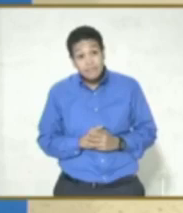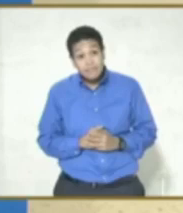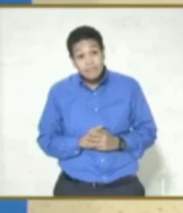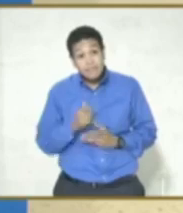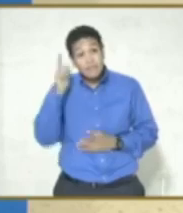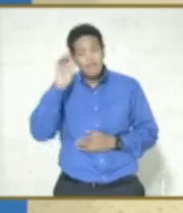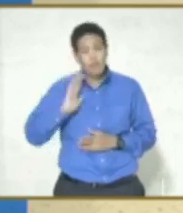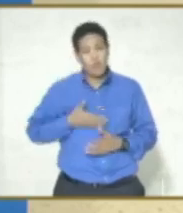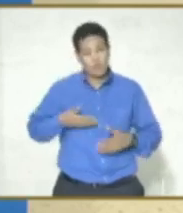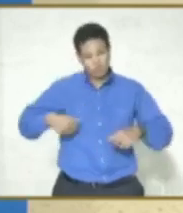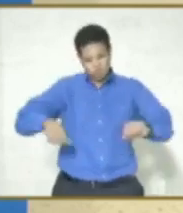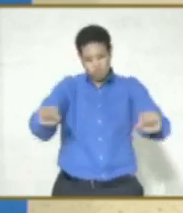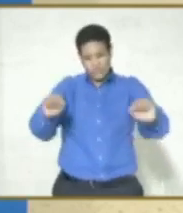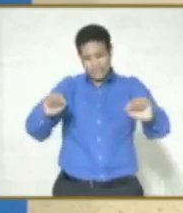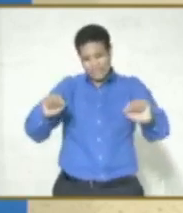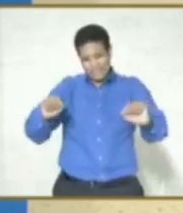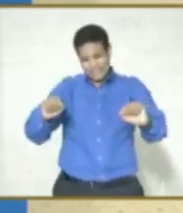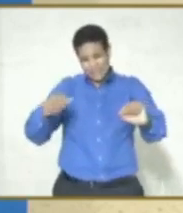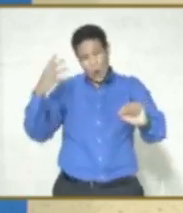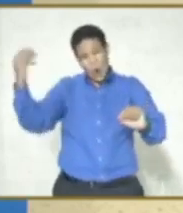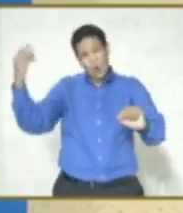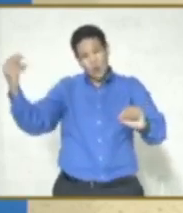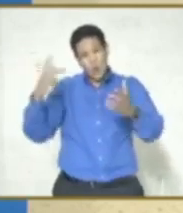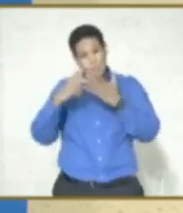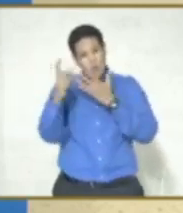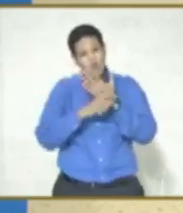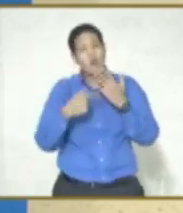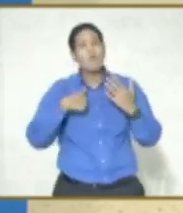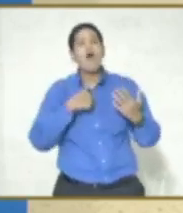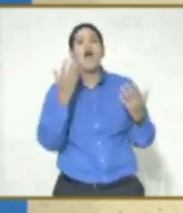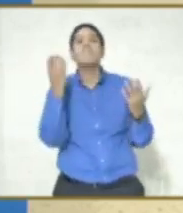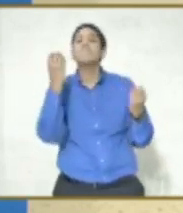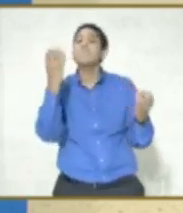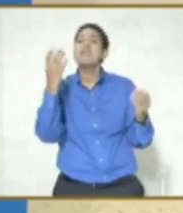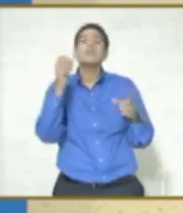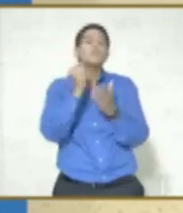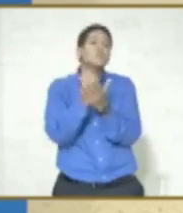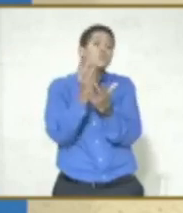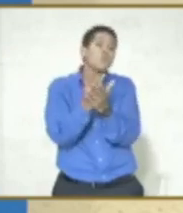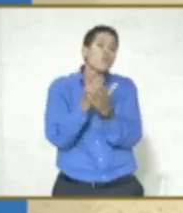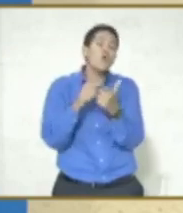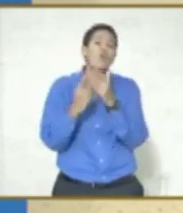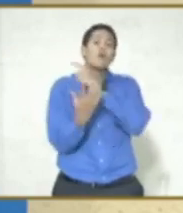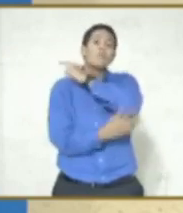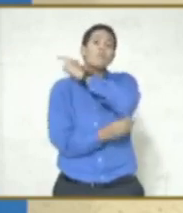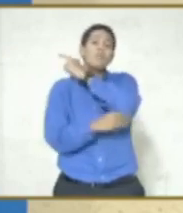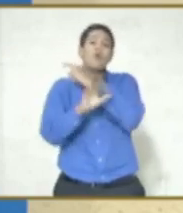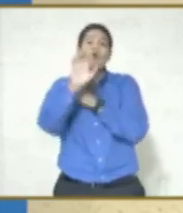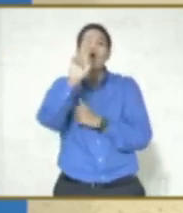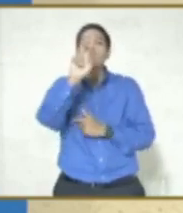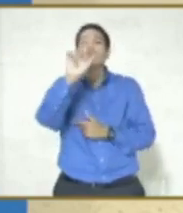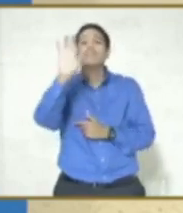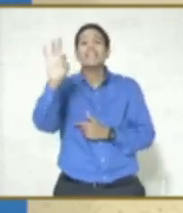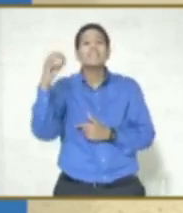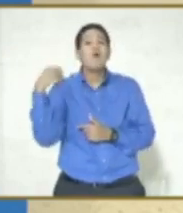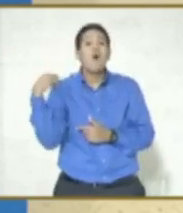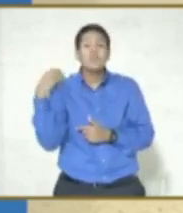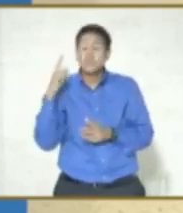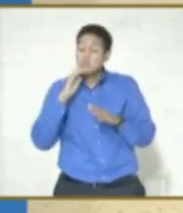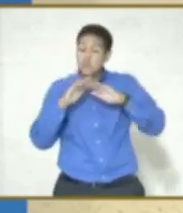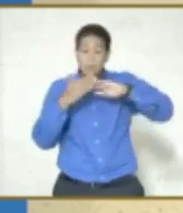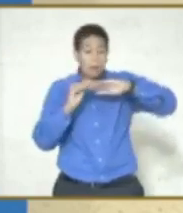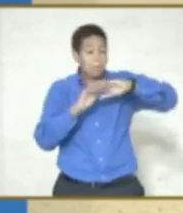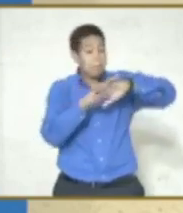program, we have a number of social workers, poor relief officers all over the country who have been doing a tremendous